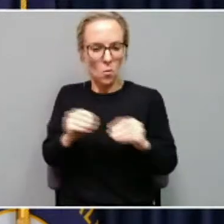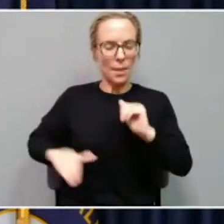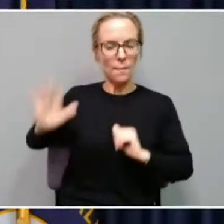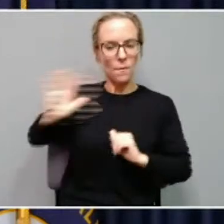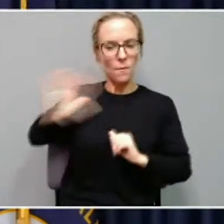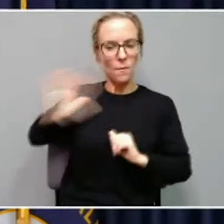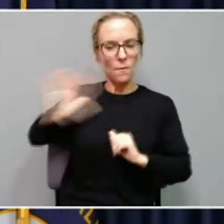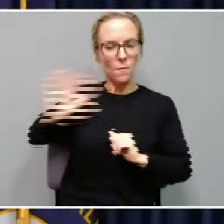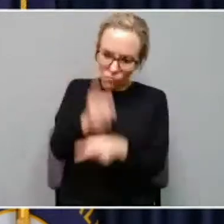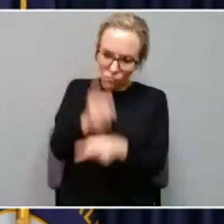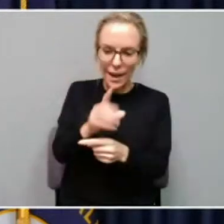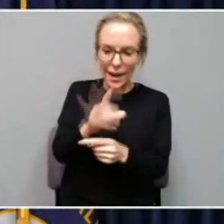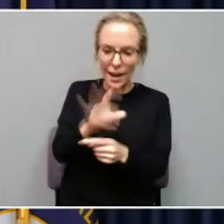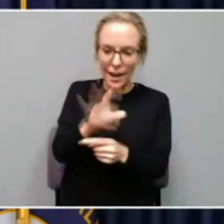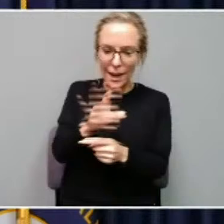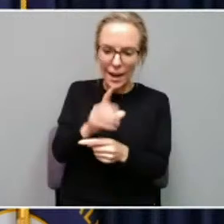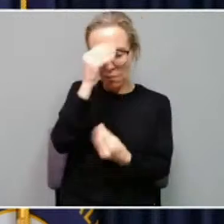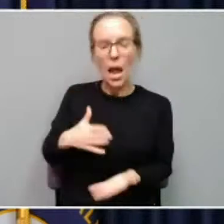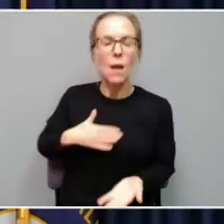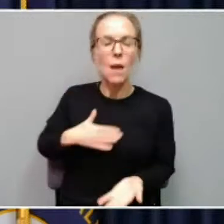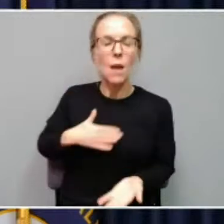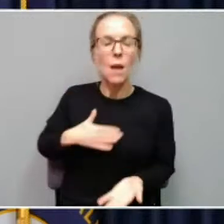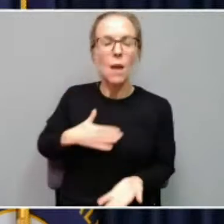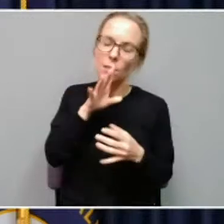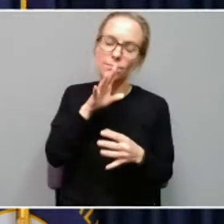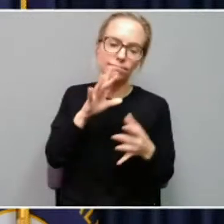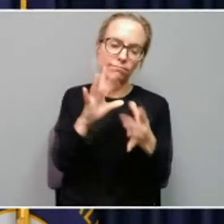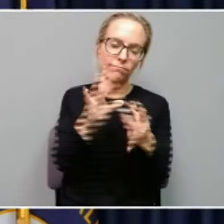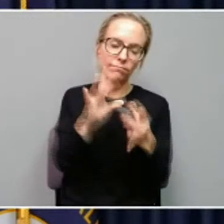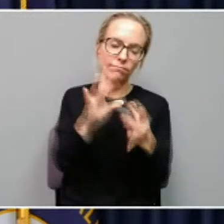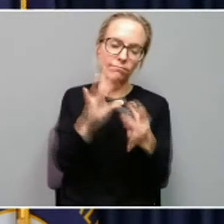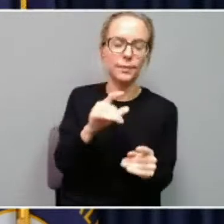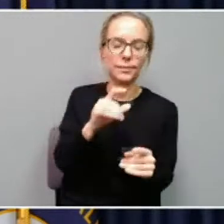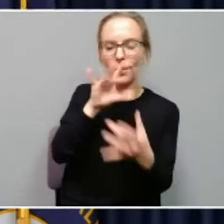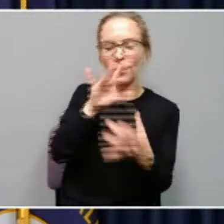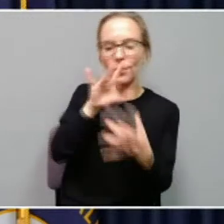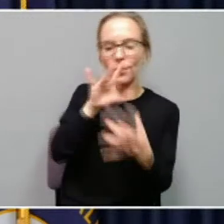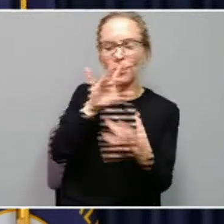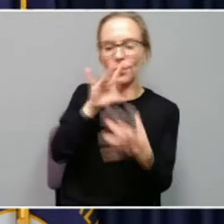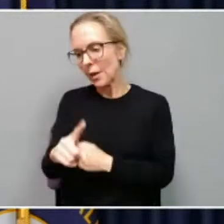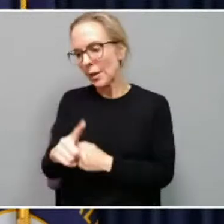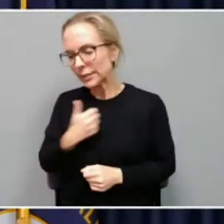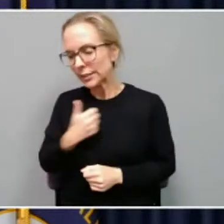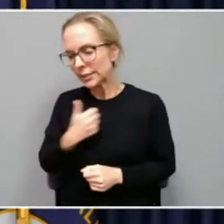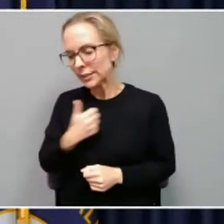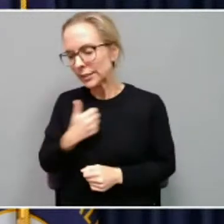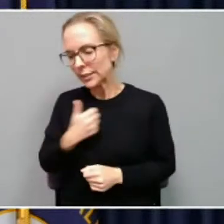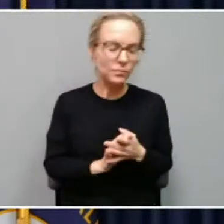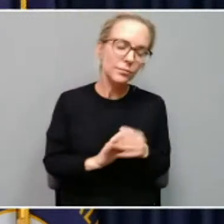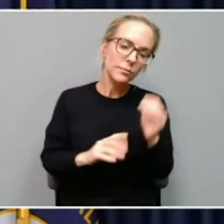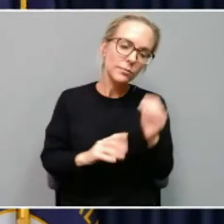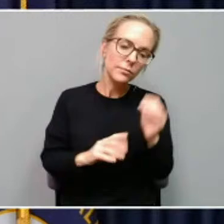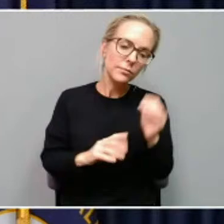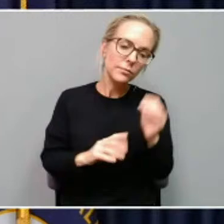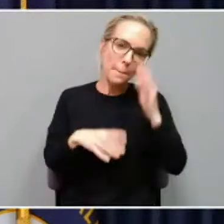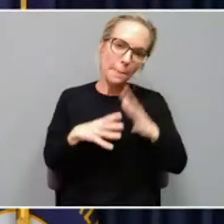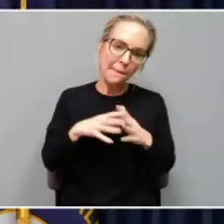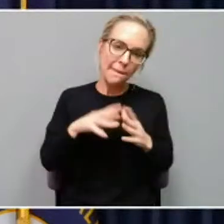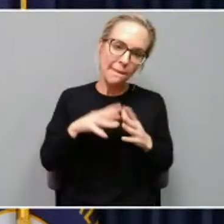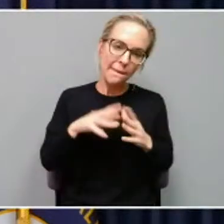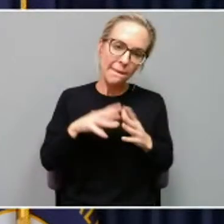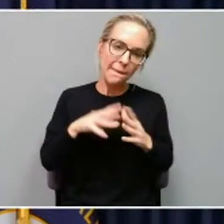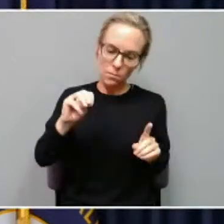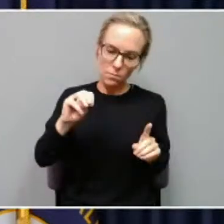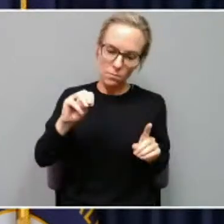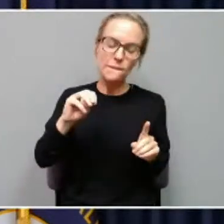I'm not sure the question had anything to do with that, but apparently I was going there. Tom. Thanks, Governor. I